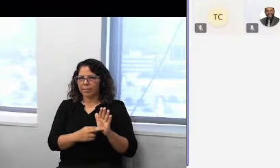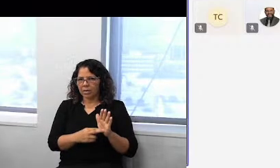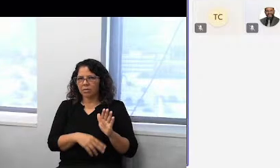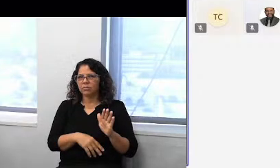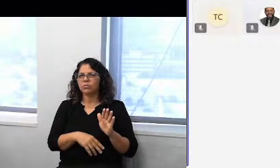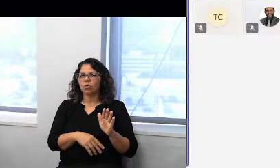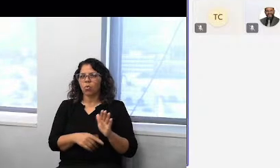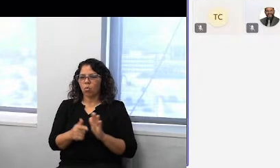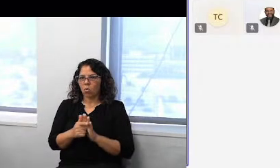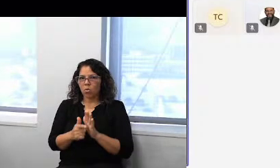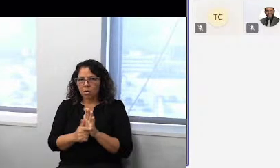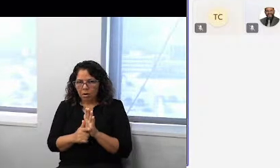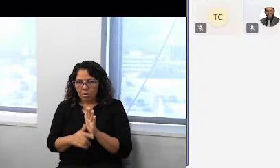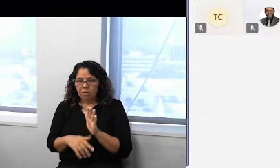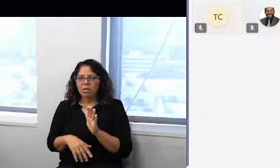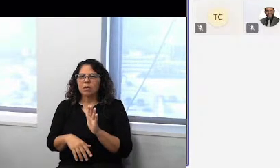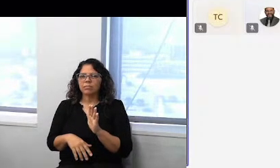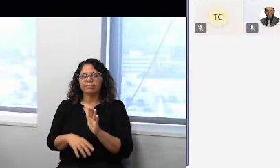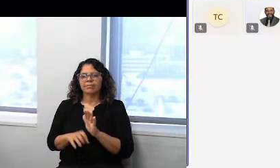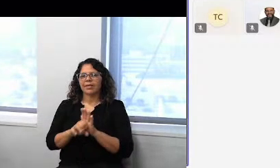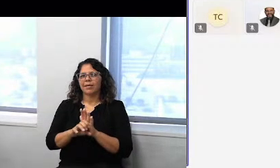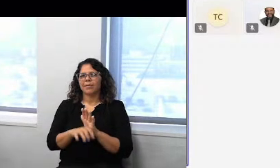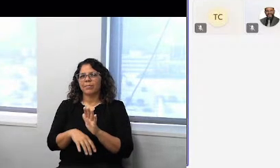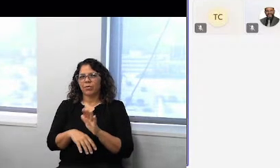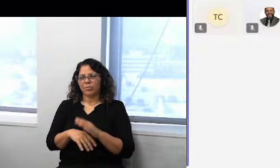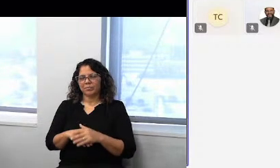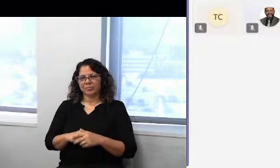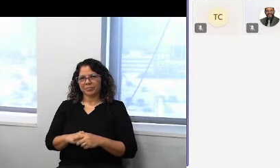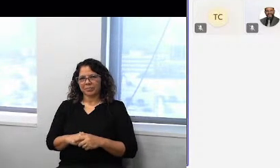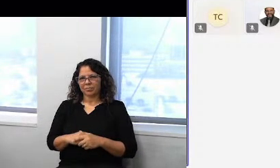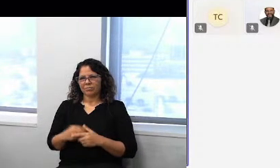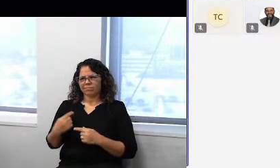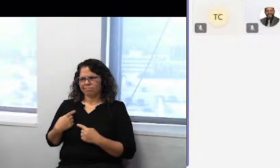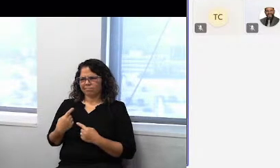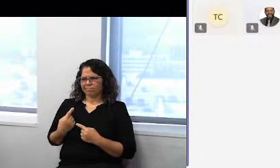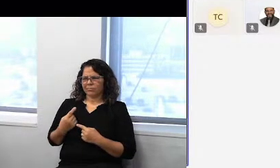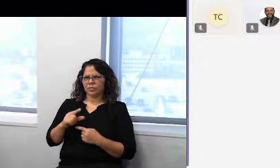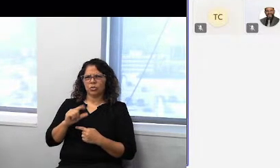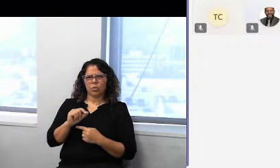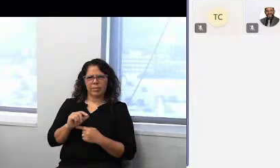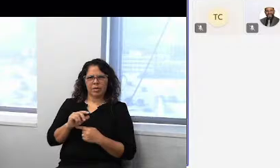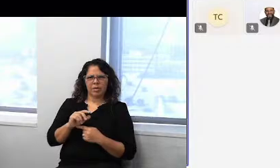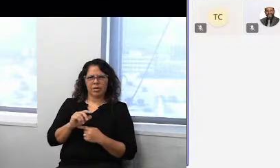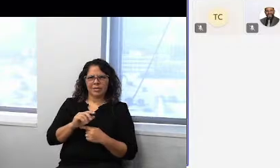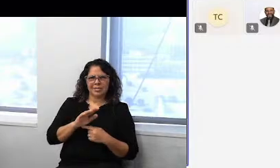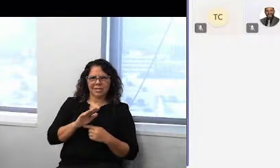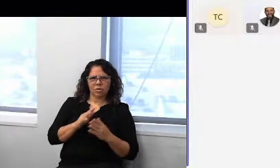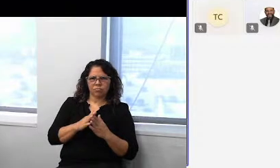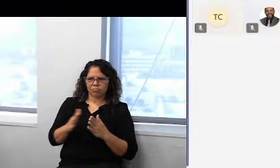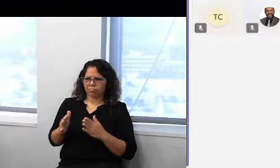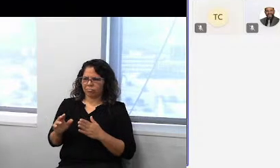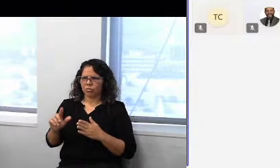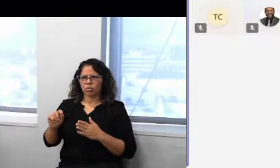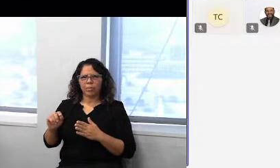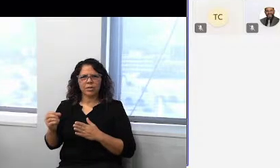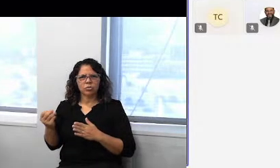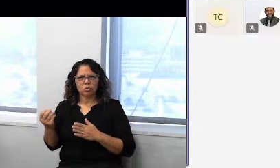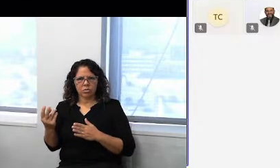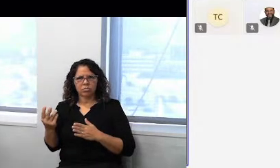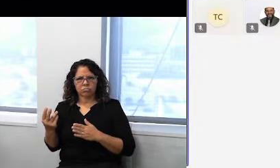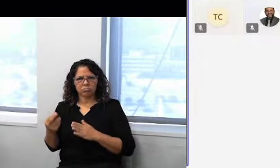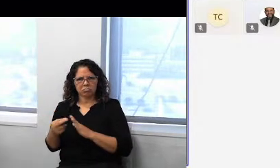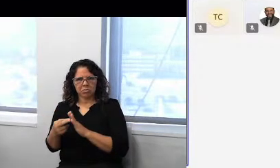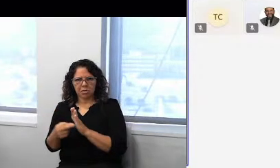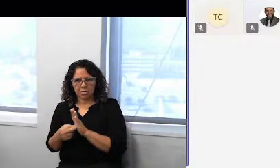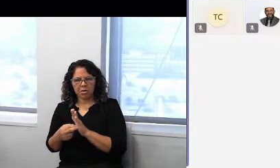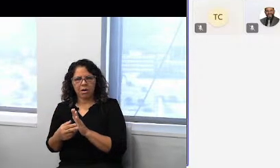in the 2005 to 2012, those 7 years, we received a mandate and we actually built transmission to 345